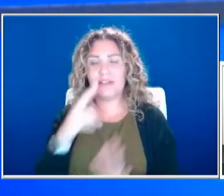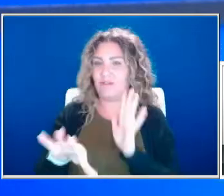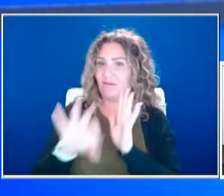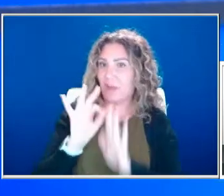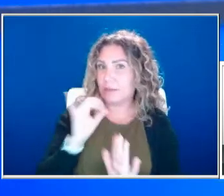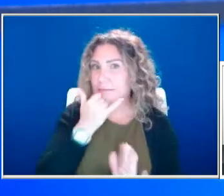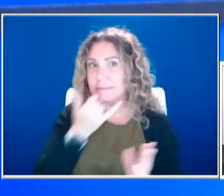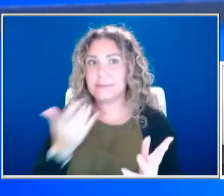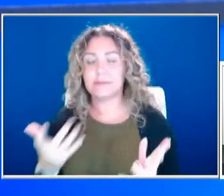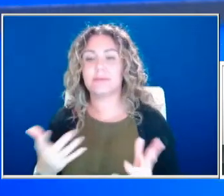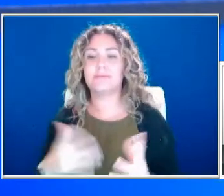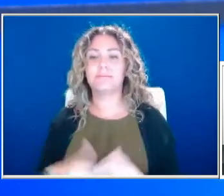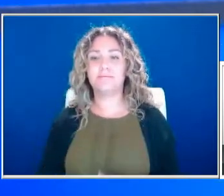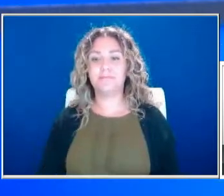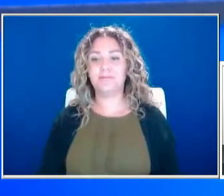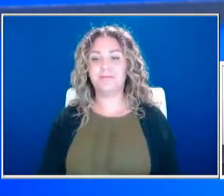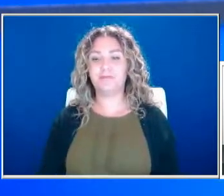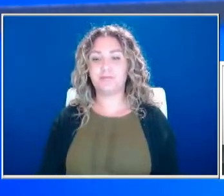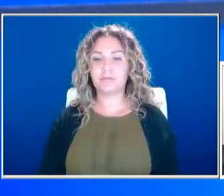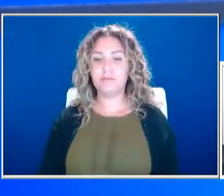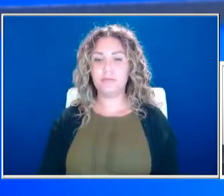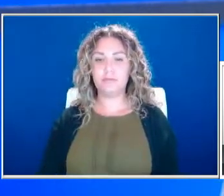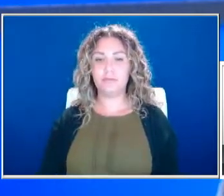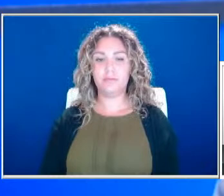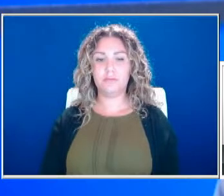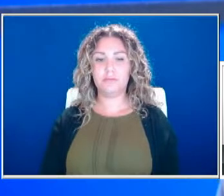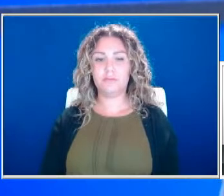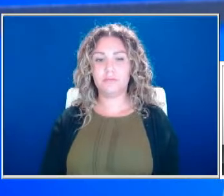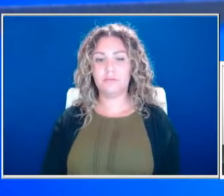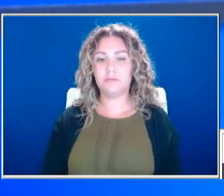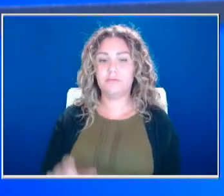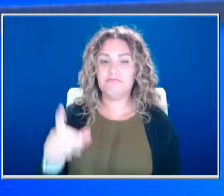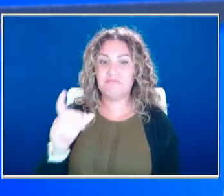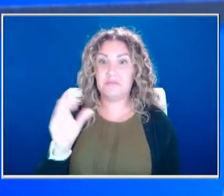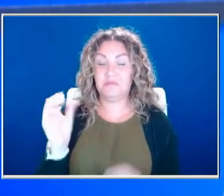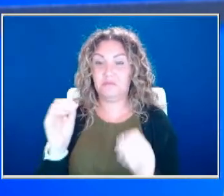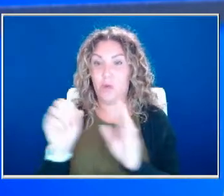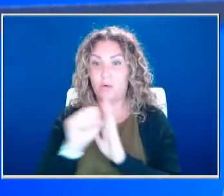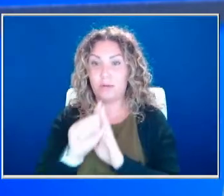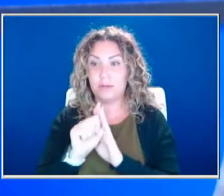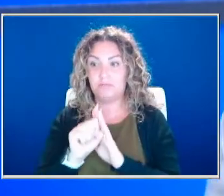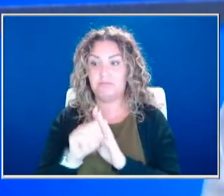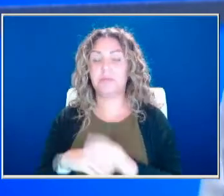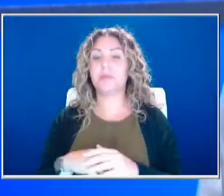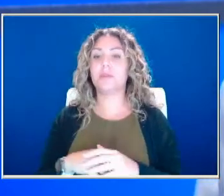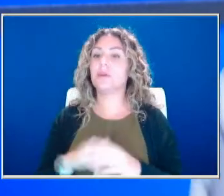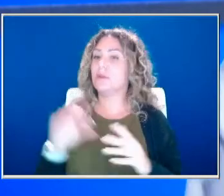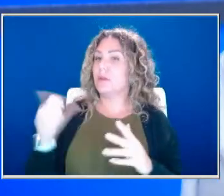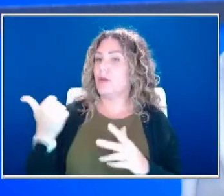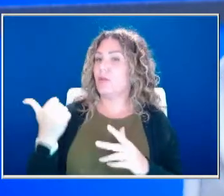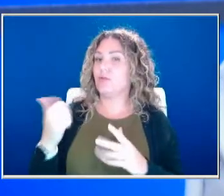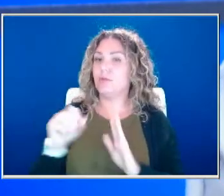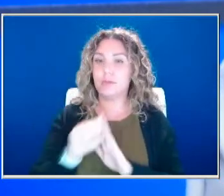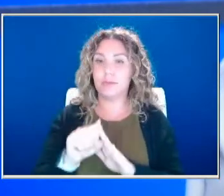We just find them in people which haven't had any symptoms at all. The other symptoms are bleeding in the